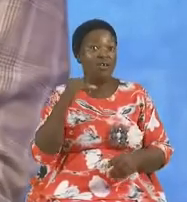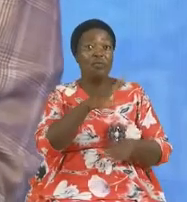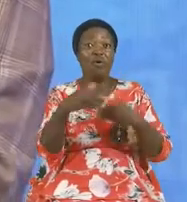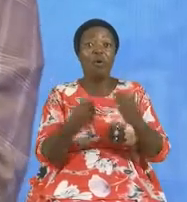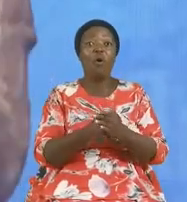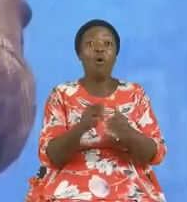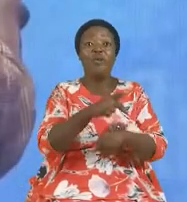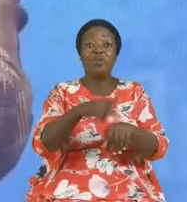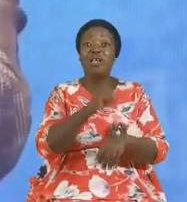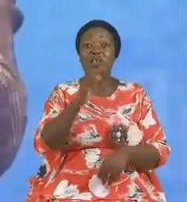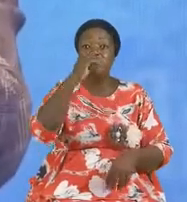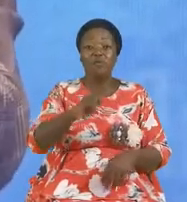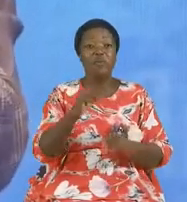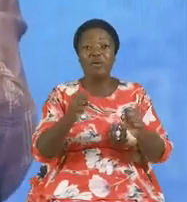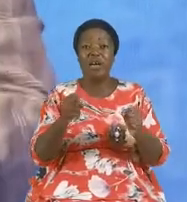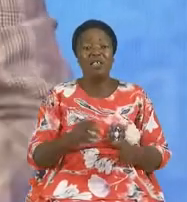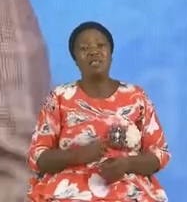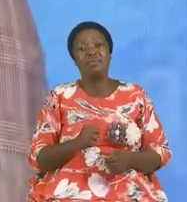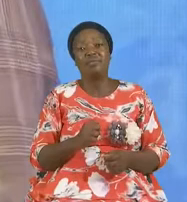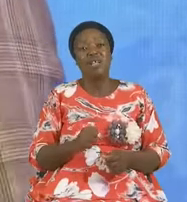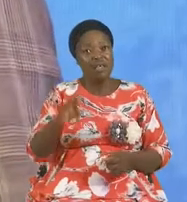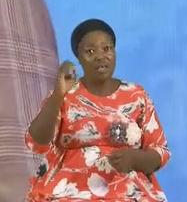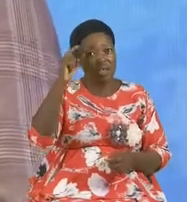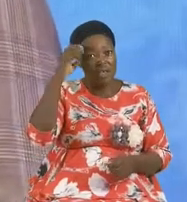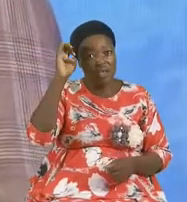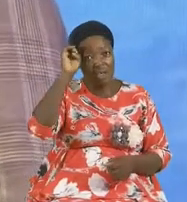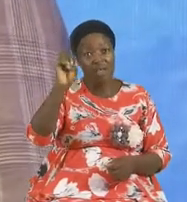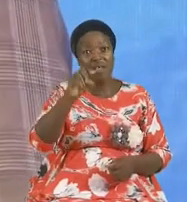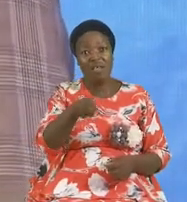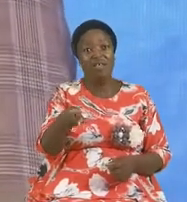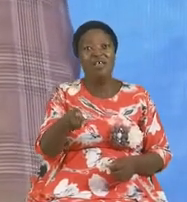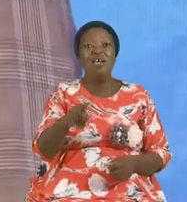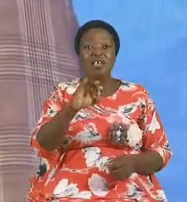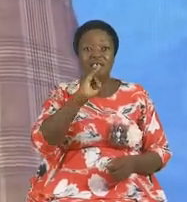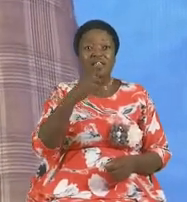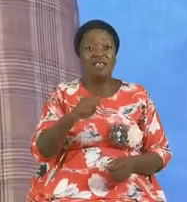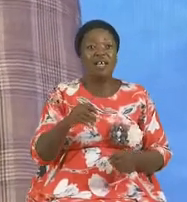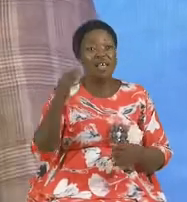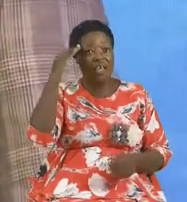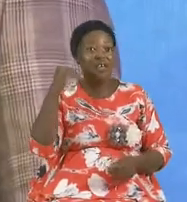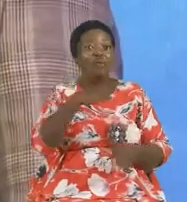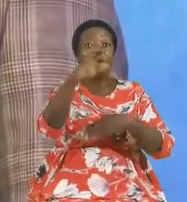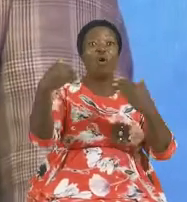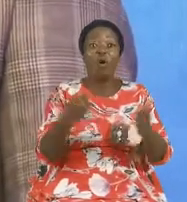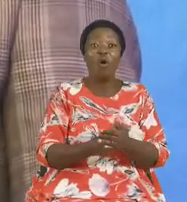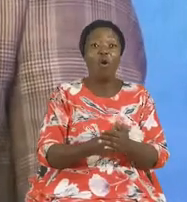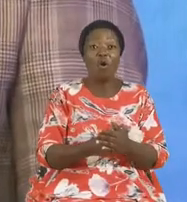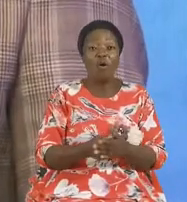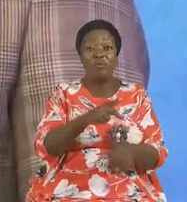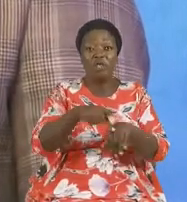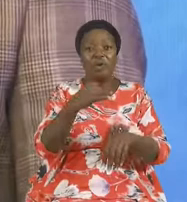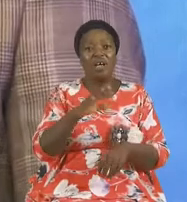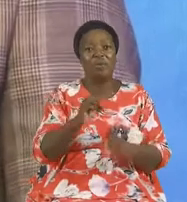in him, which is the head of all principalities and power. He is the